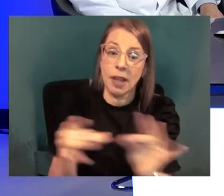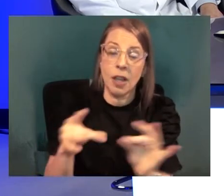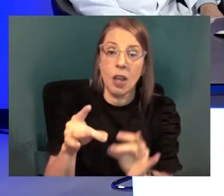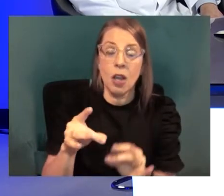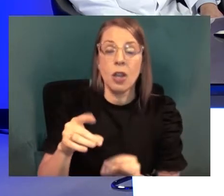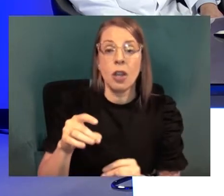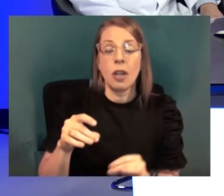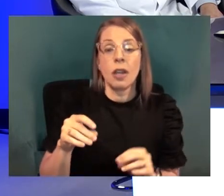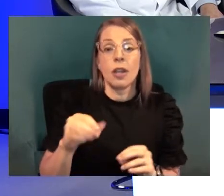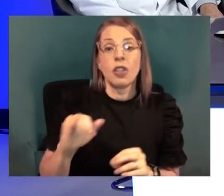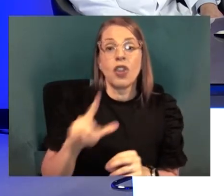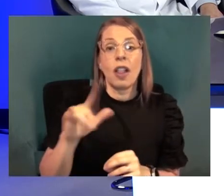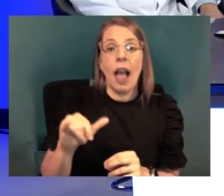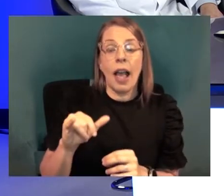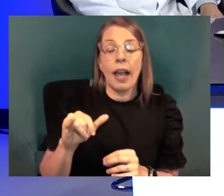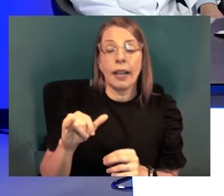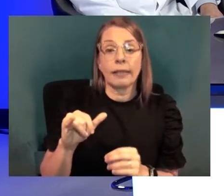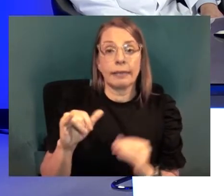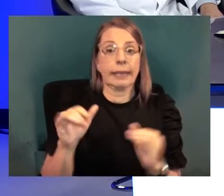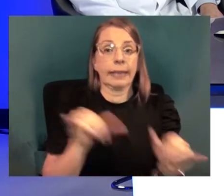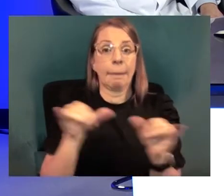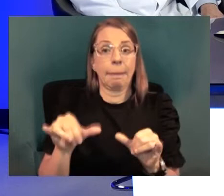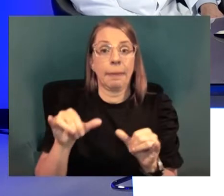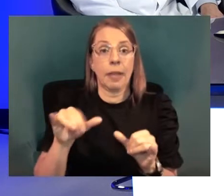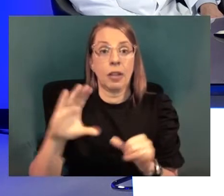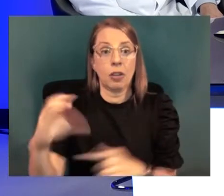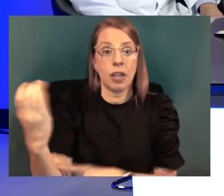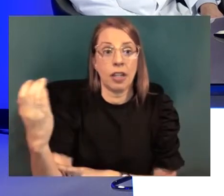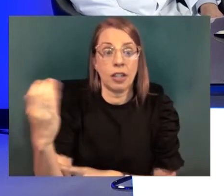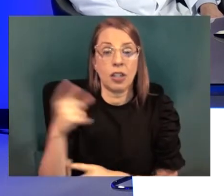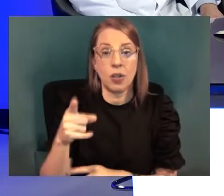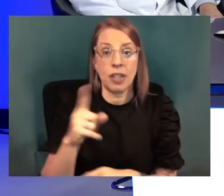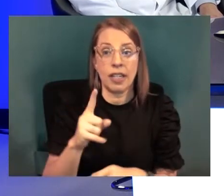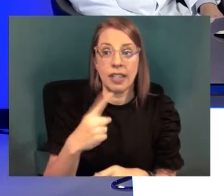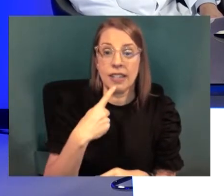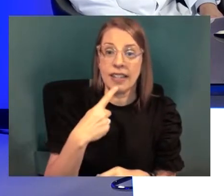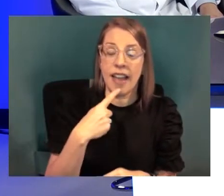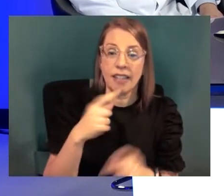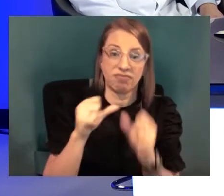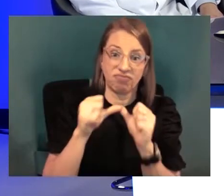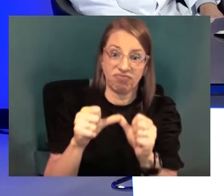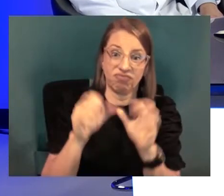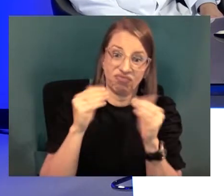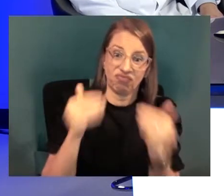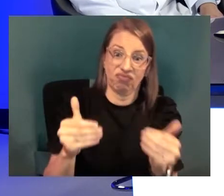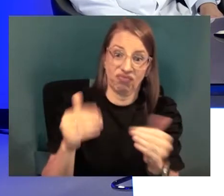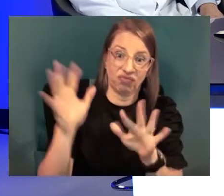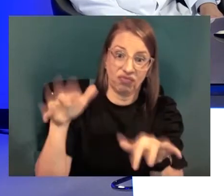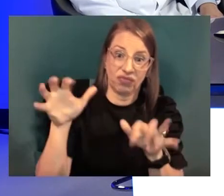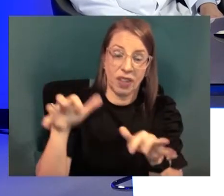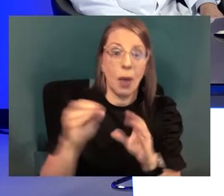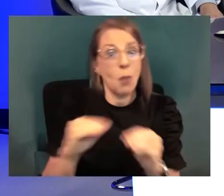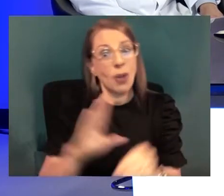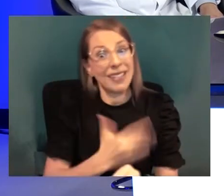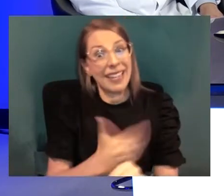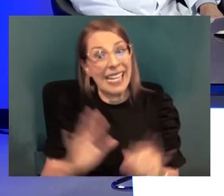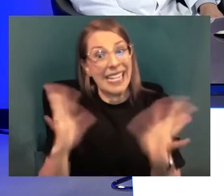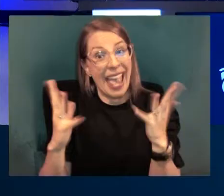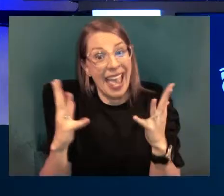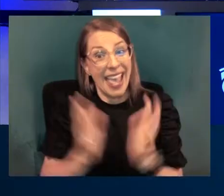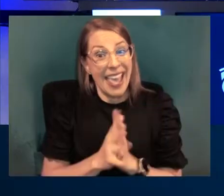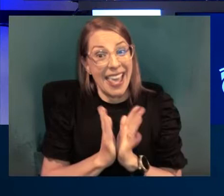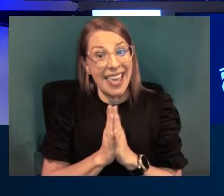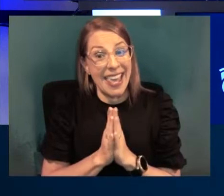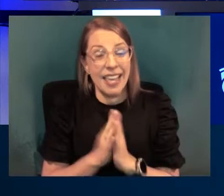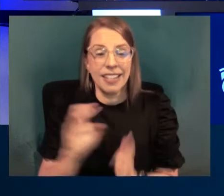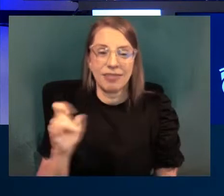really what you ought to be saying is, let it rain, let it rain, let it rain. Okay, Yep. next question. All right, we're singing, yay. Watch out. Joe Star Trek says,